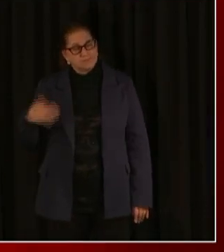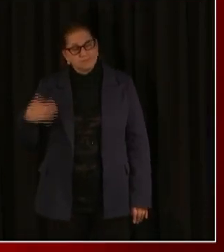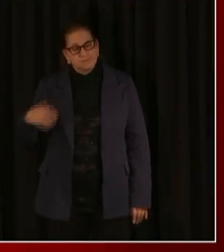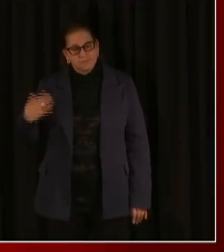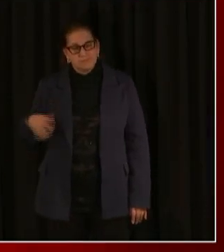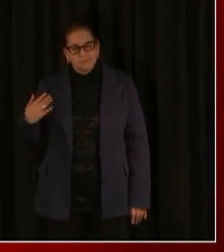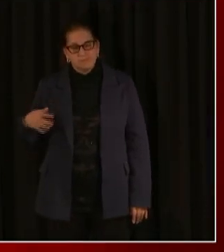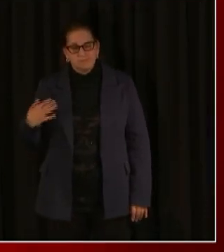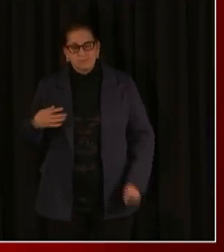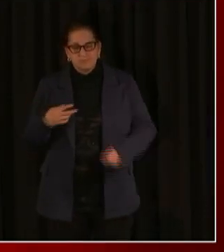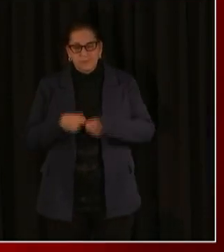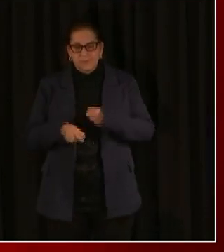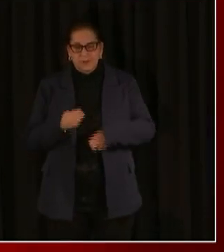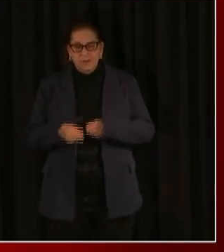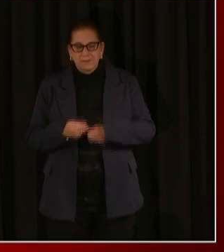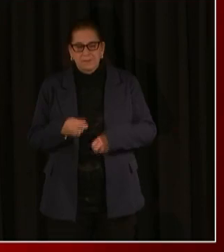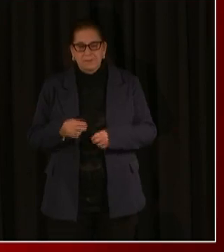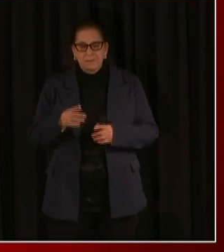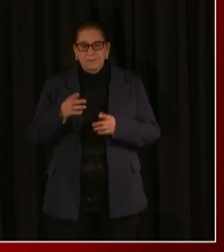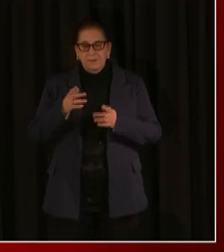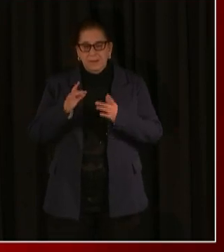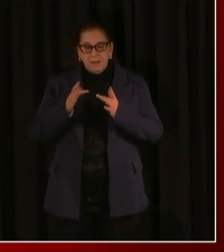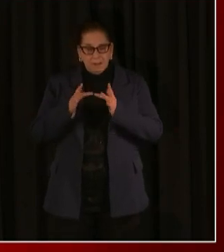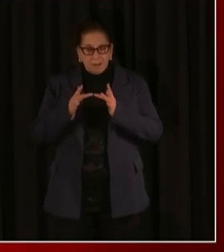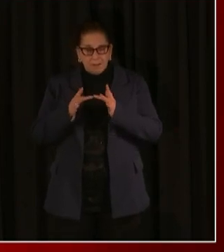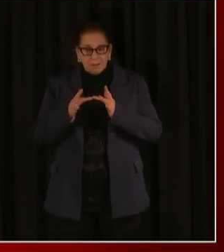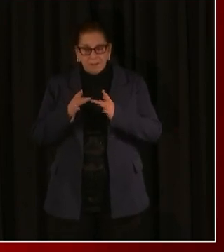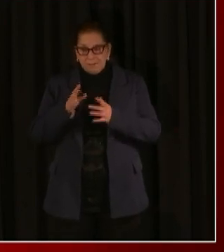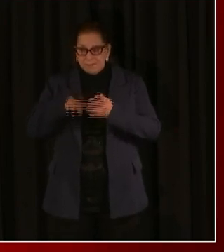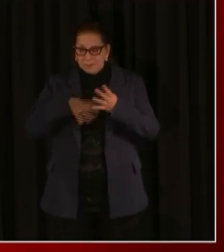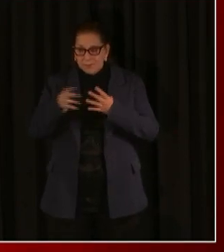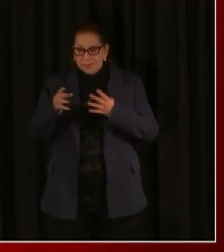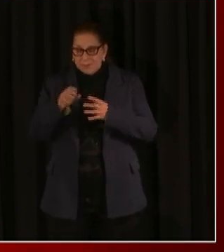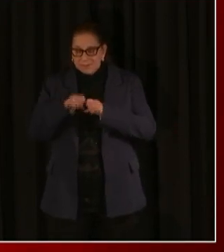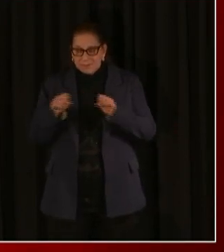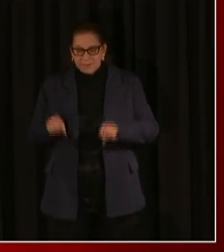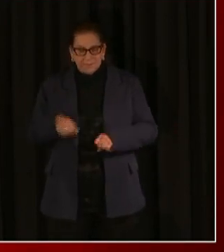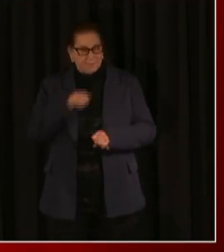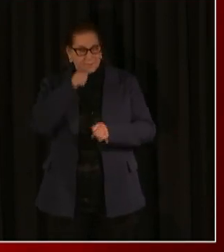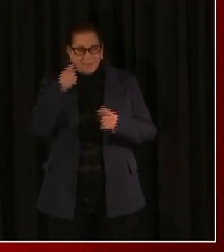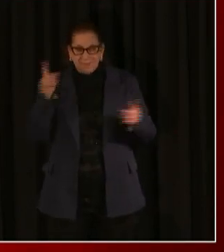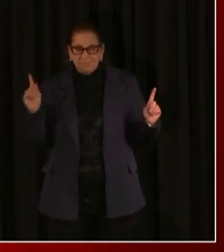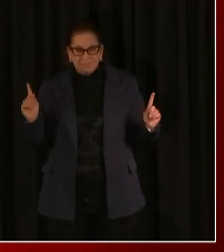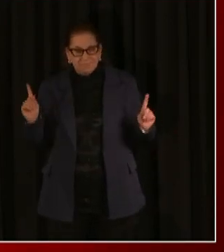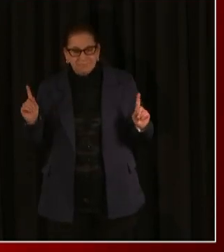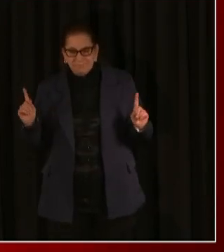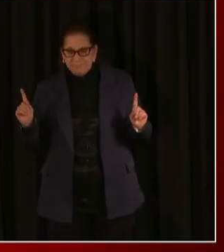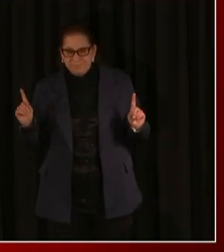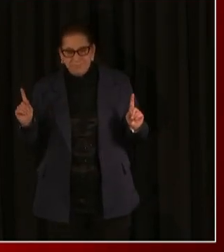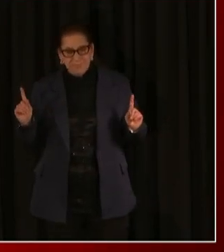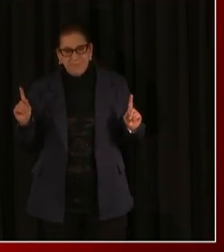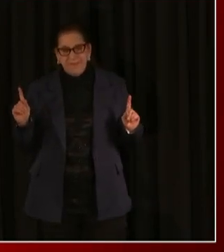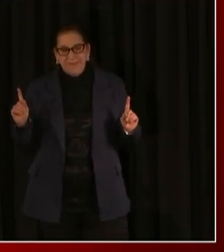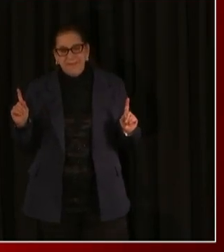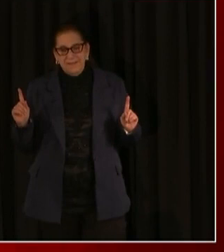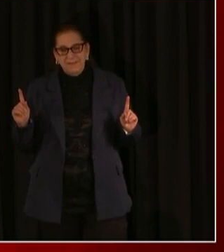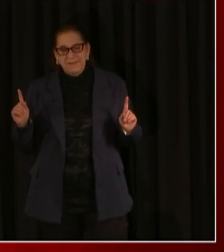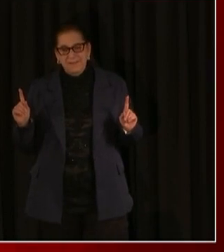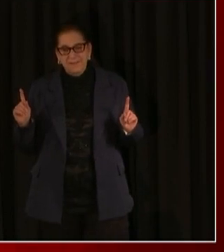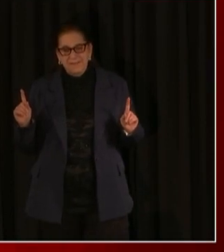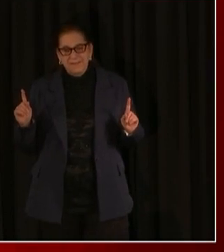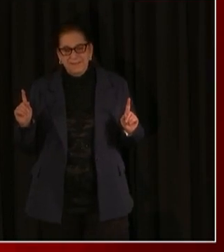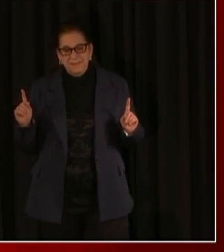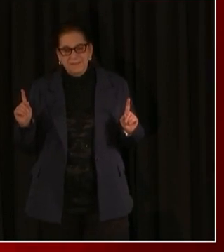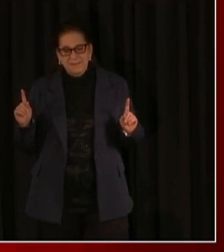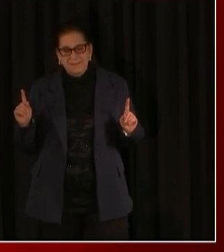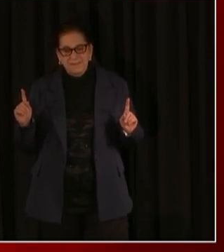that the online scheduling system does not save any of your data. So if you can't find an appointment,